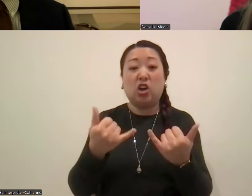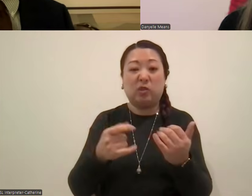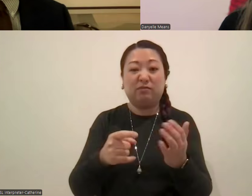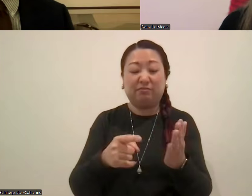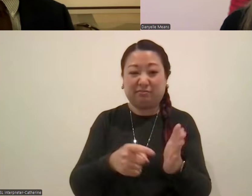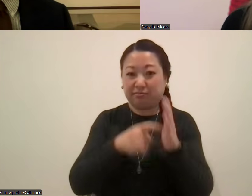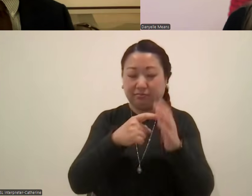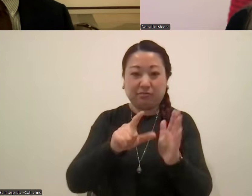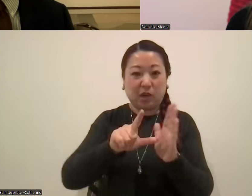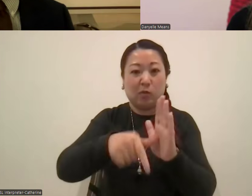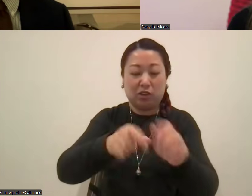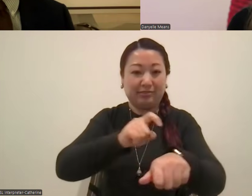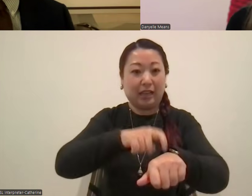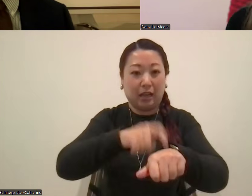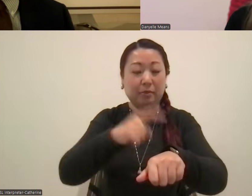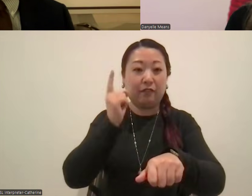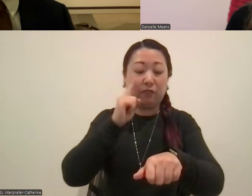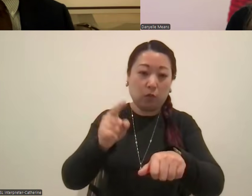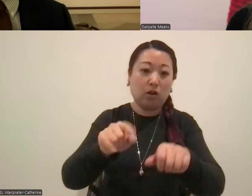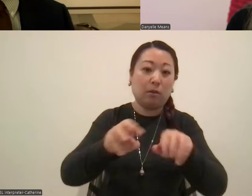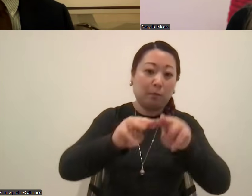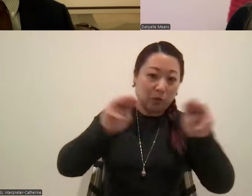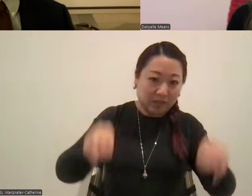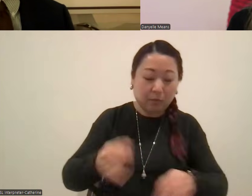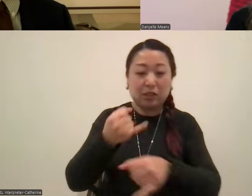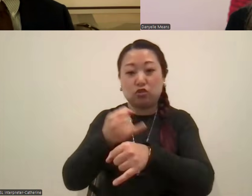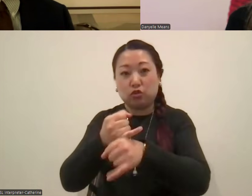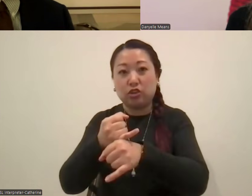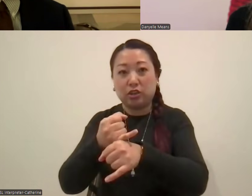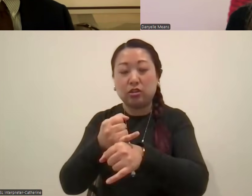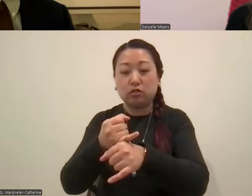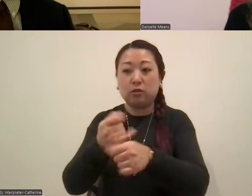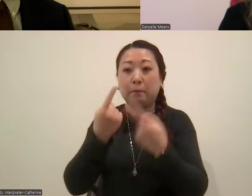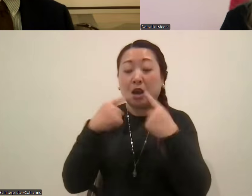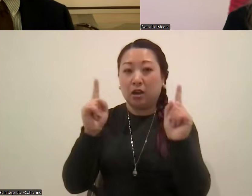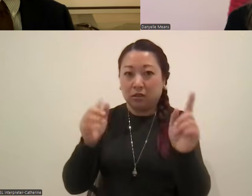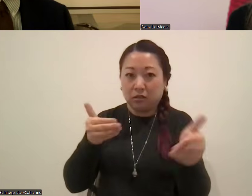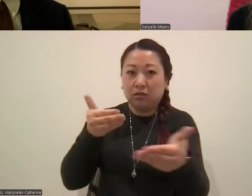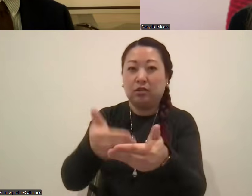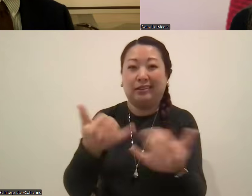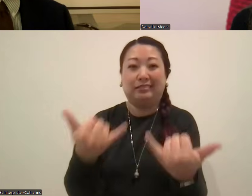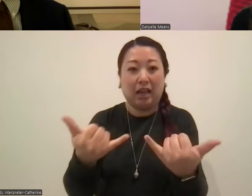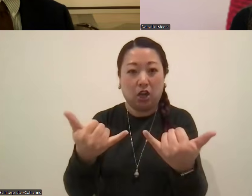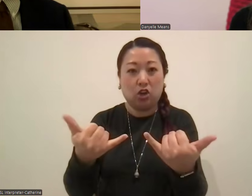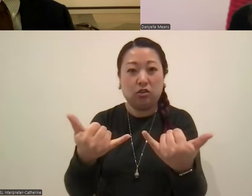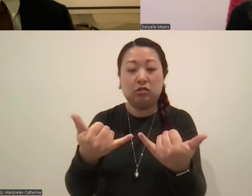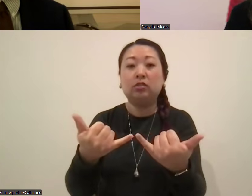and come to this point where you do need to consult, you do need to ask